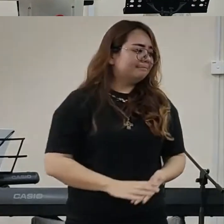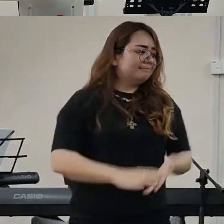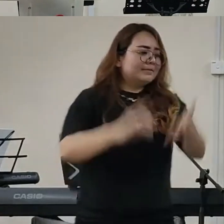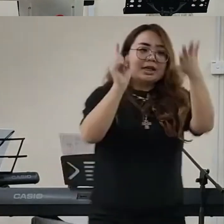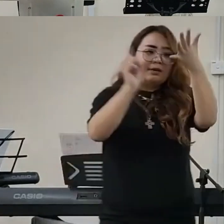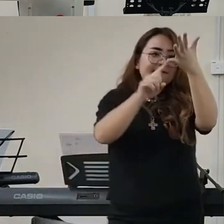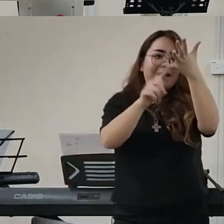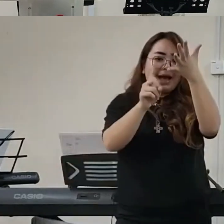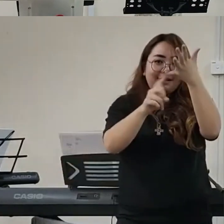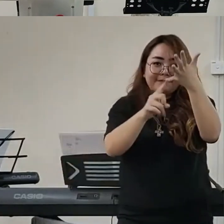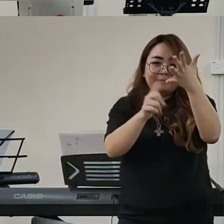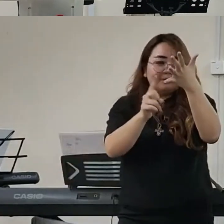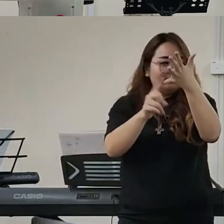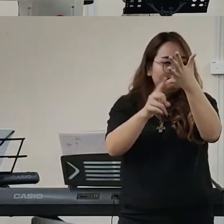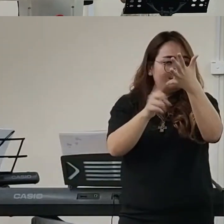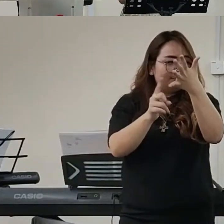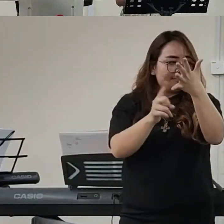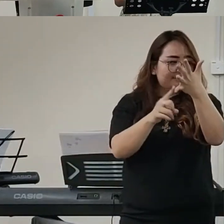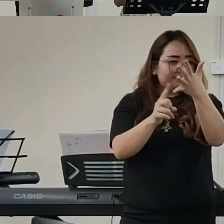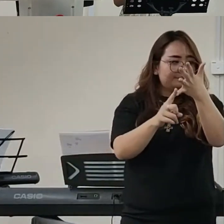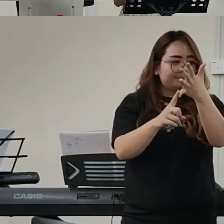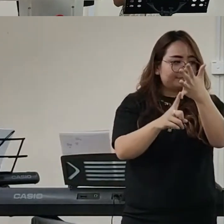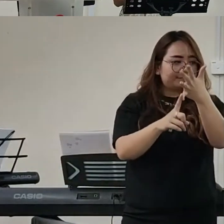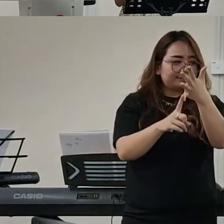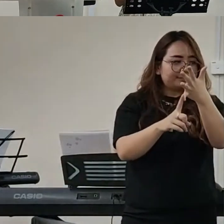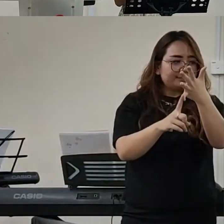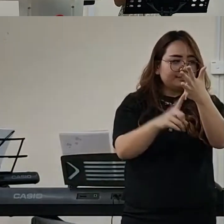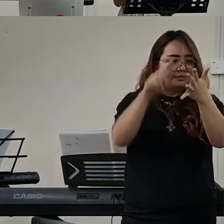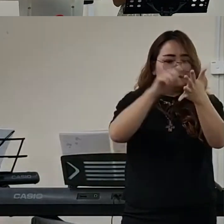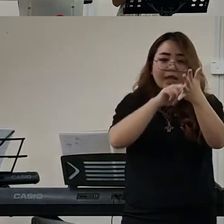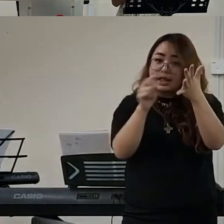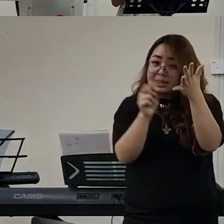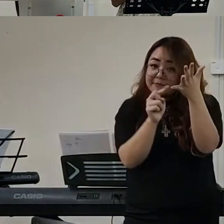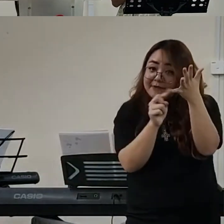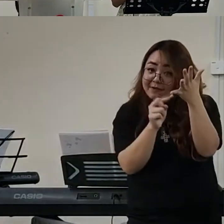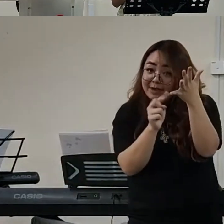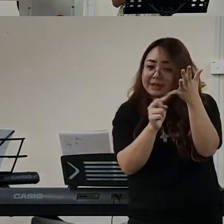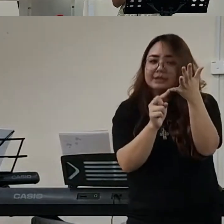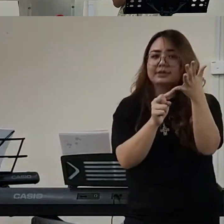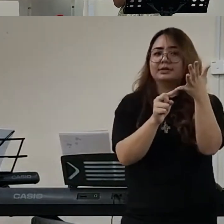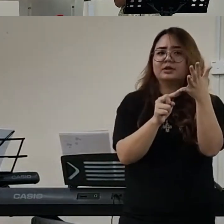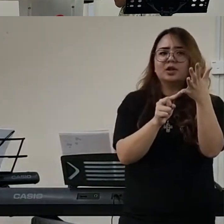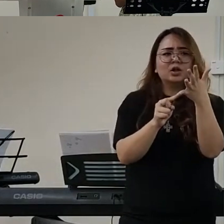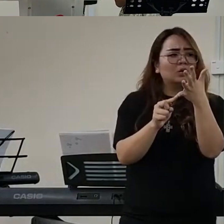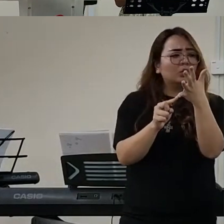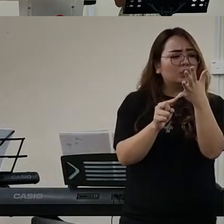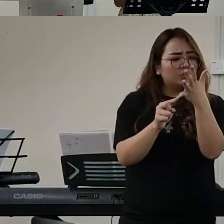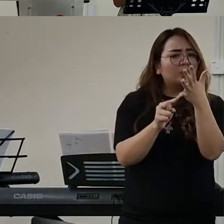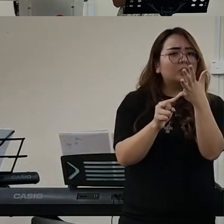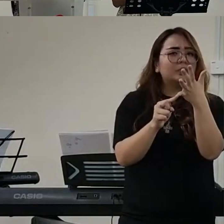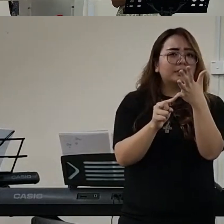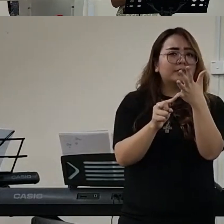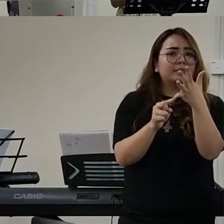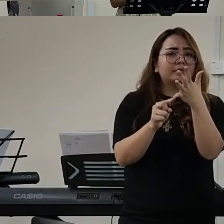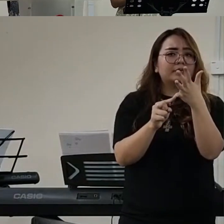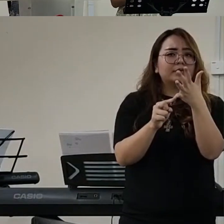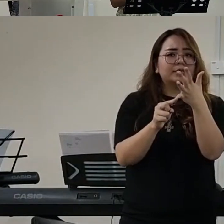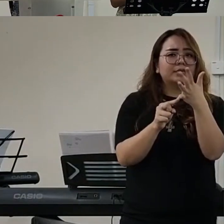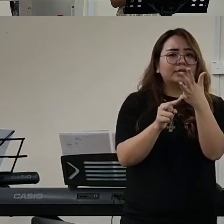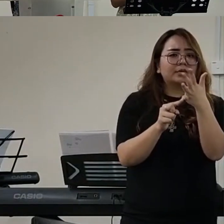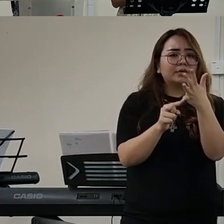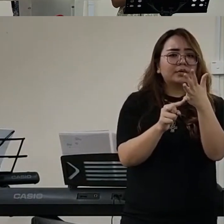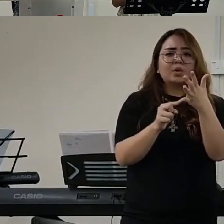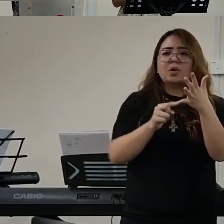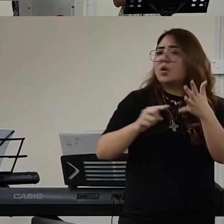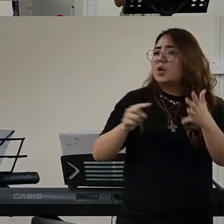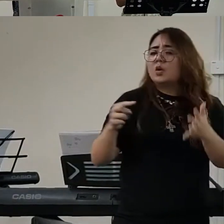The first four points is what you need to do. Okay, the fifth point is do not do. Okay, as shepherd, we are